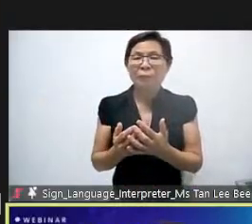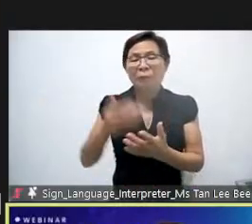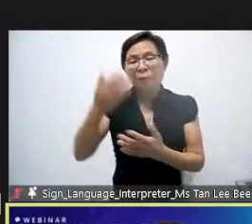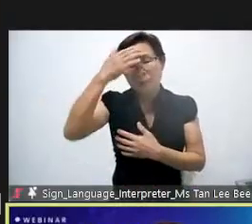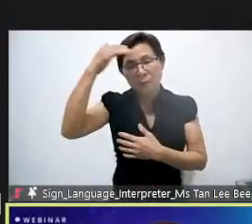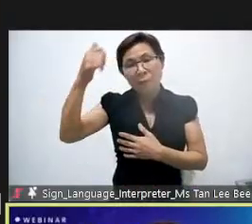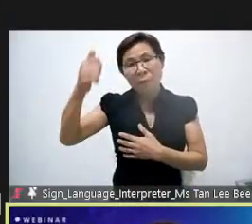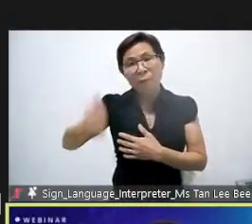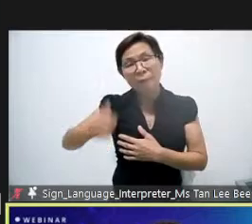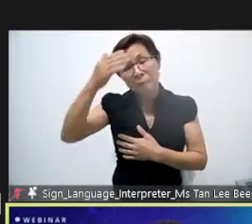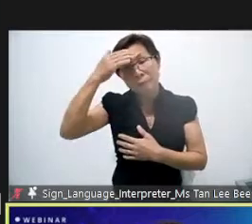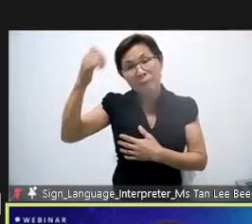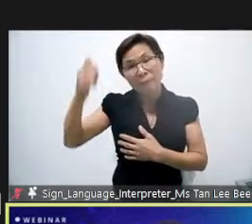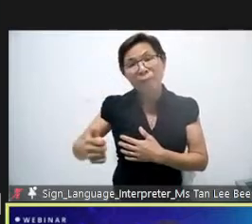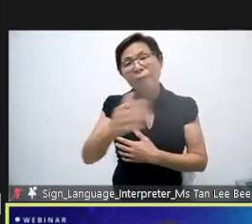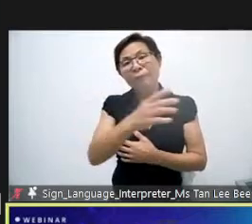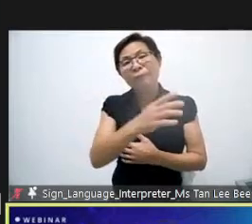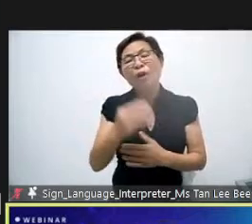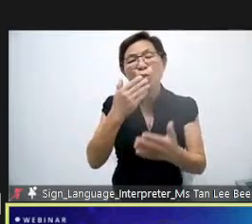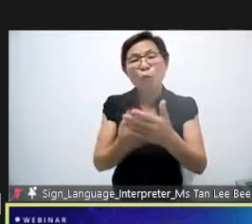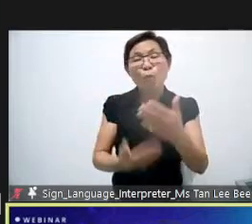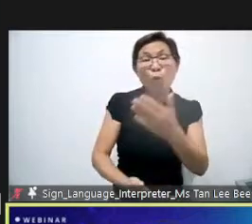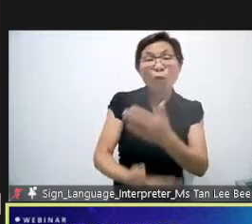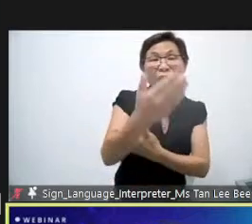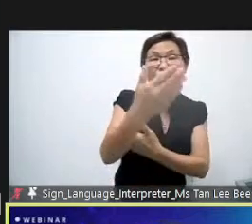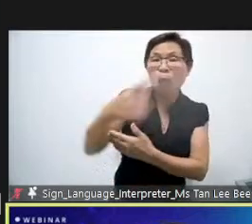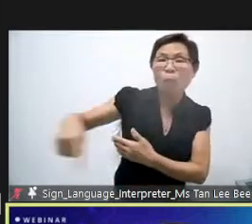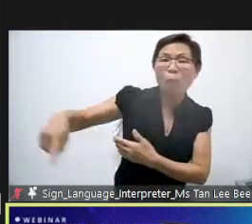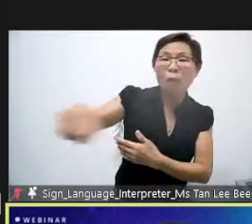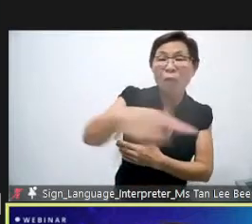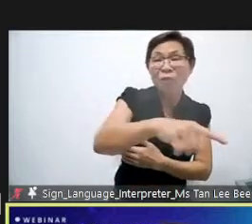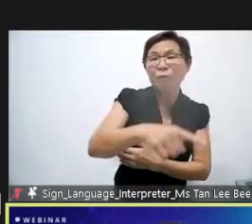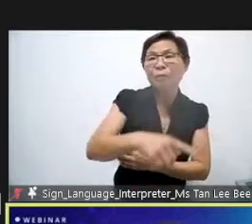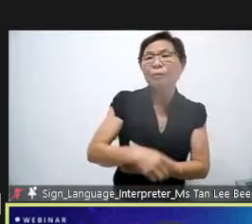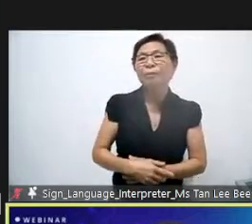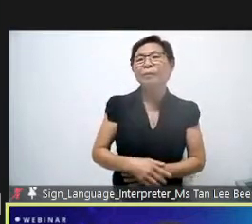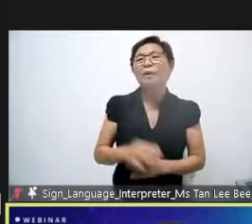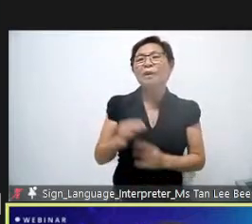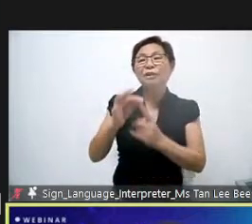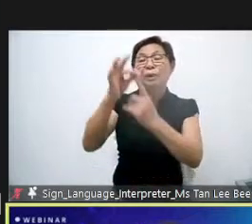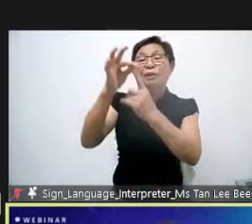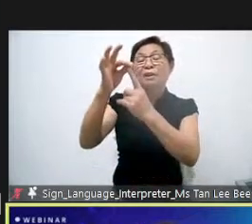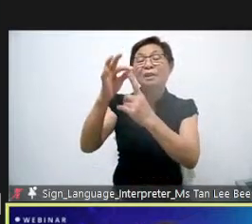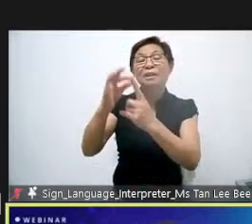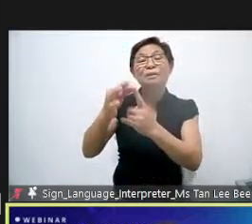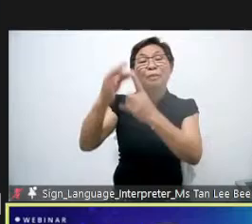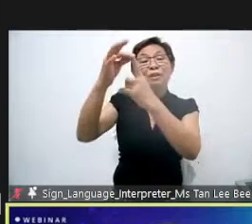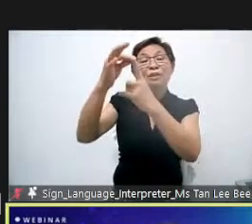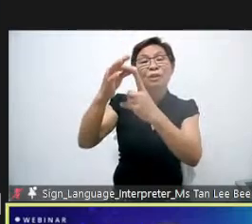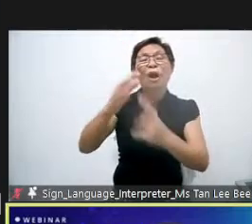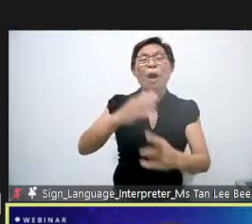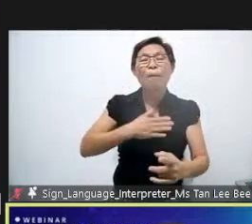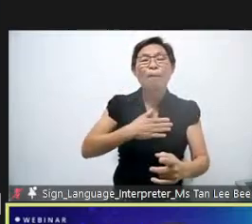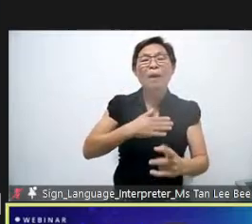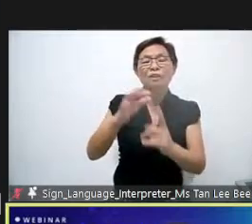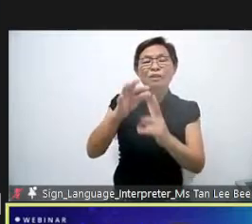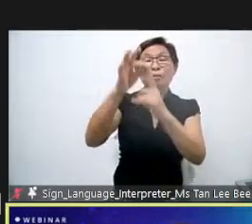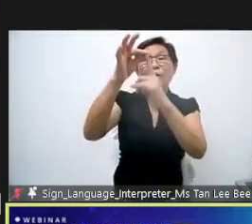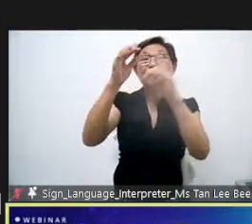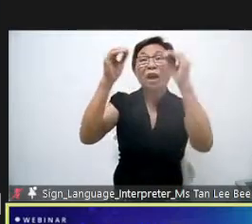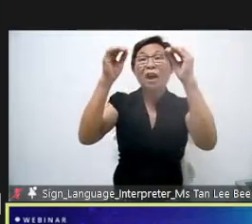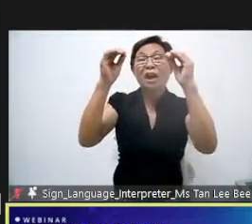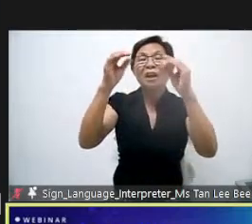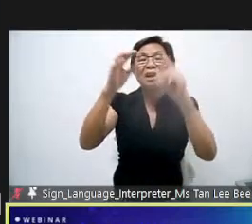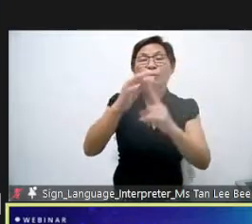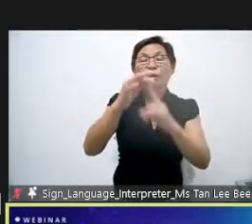Assalamualaikum warahmatullahi wabarakatuh, and good morning to everybody, especially to all my fellow special education teacher